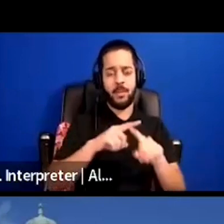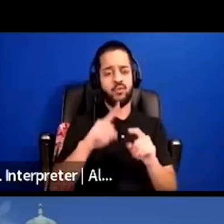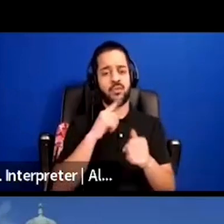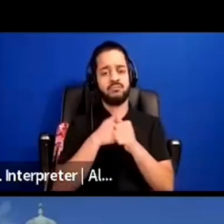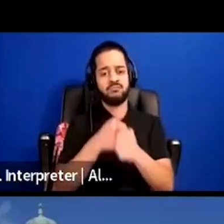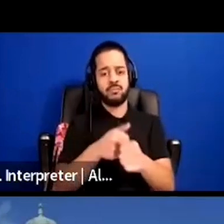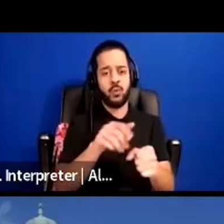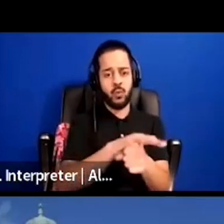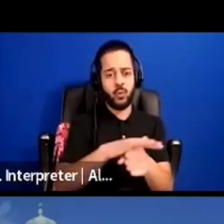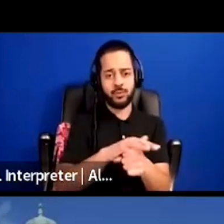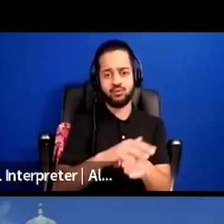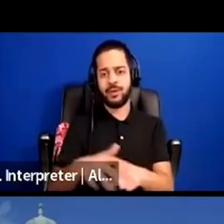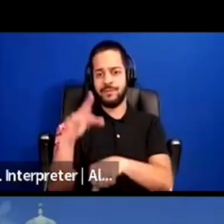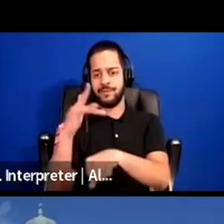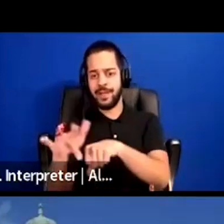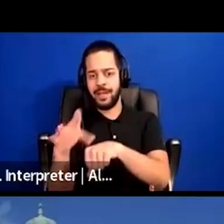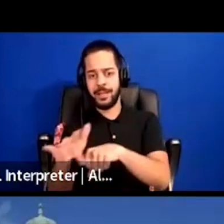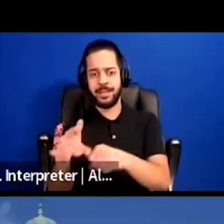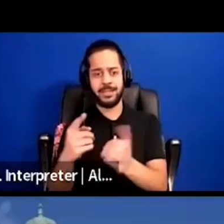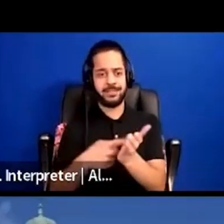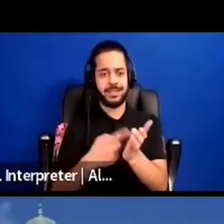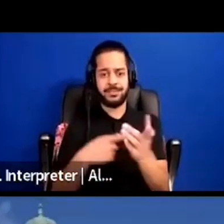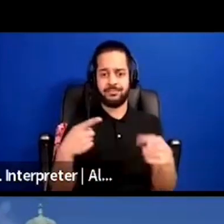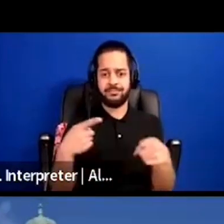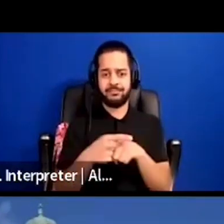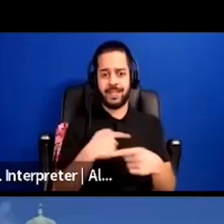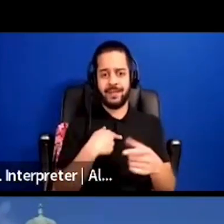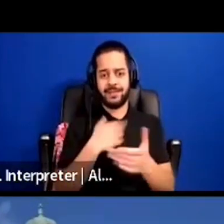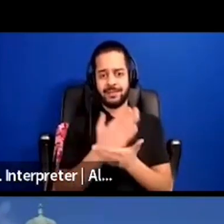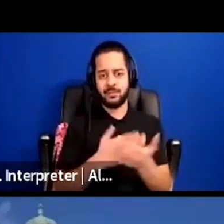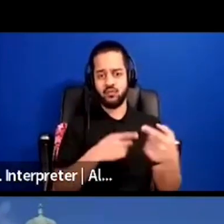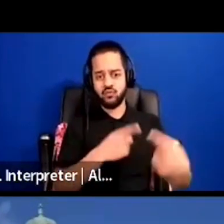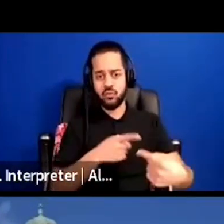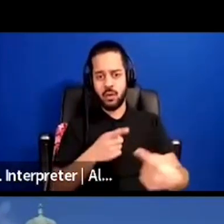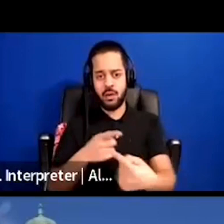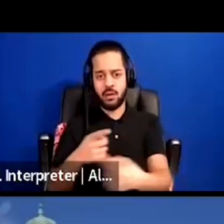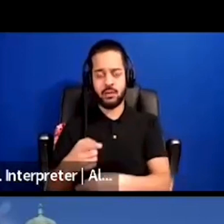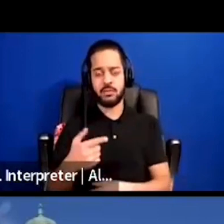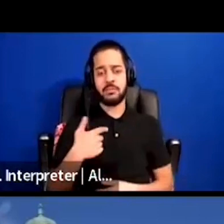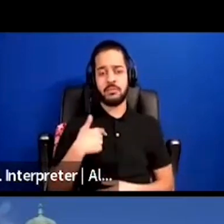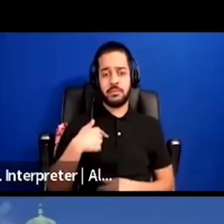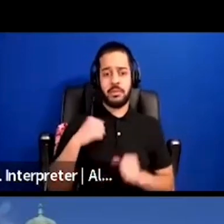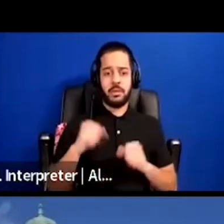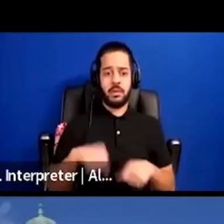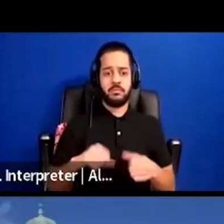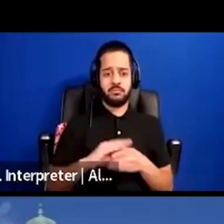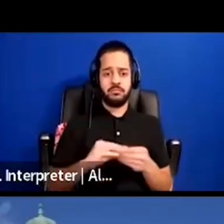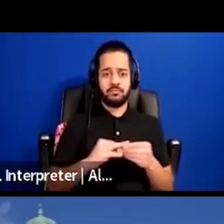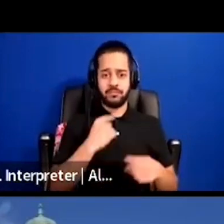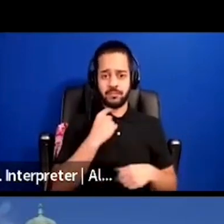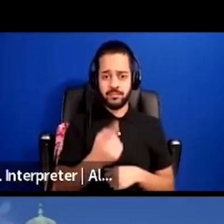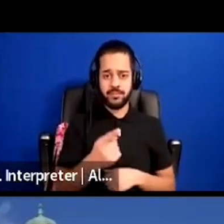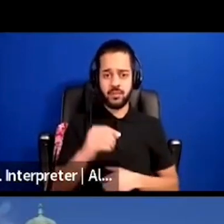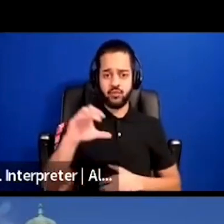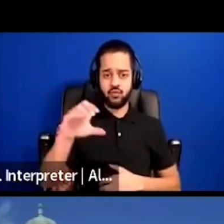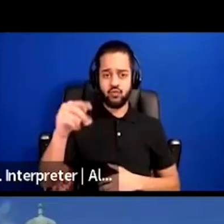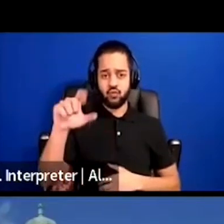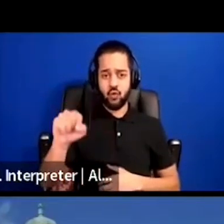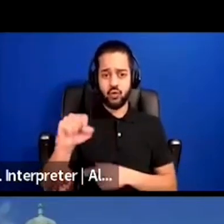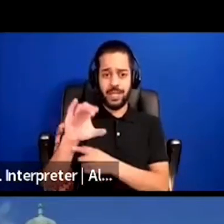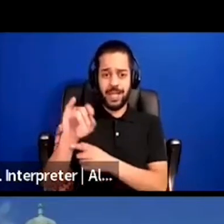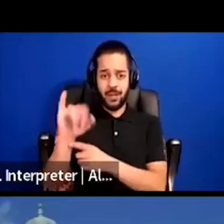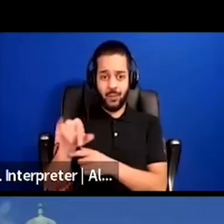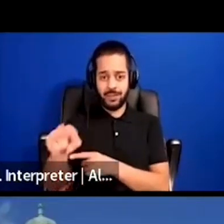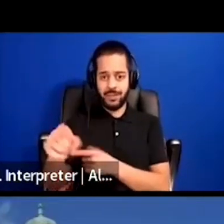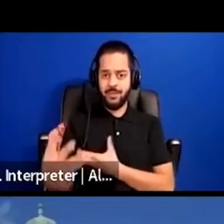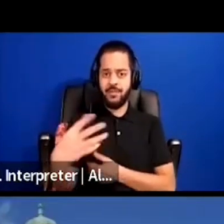is a struggle. So I can tell you that Charles County is involved in all